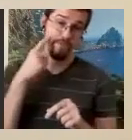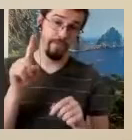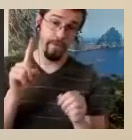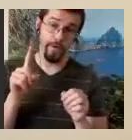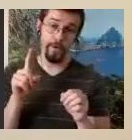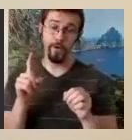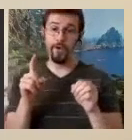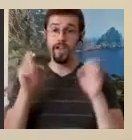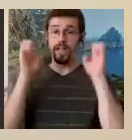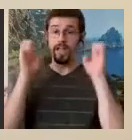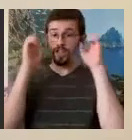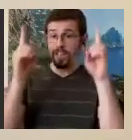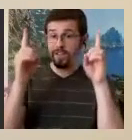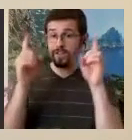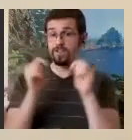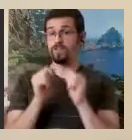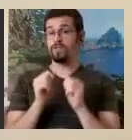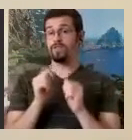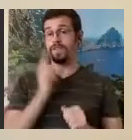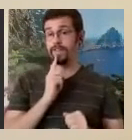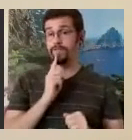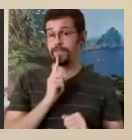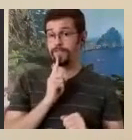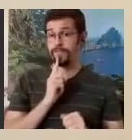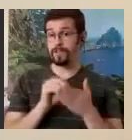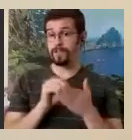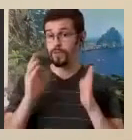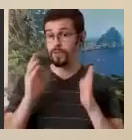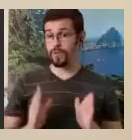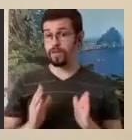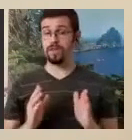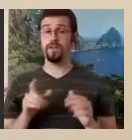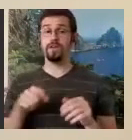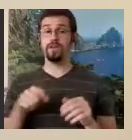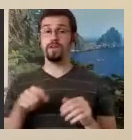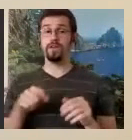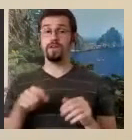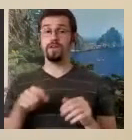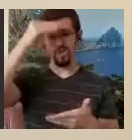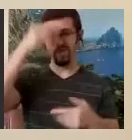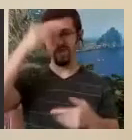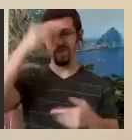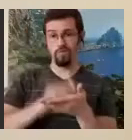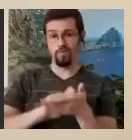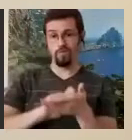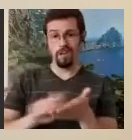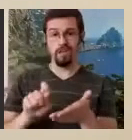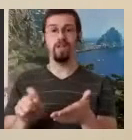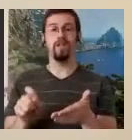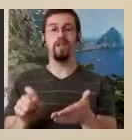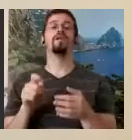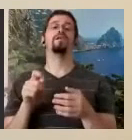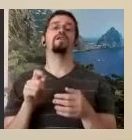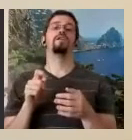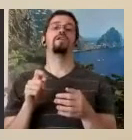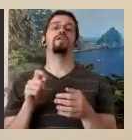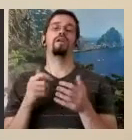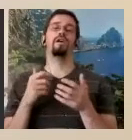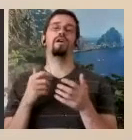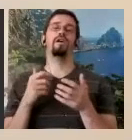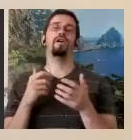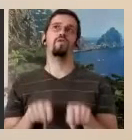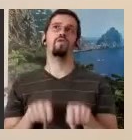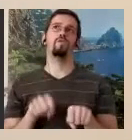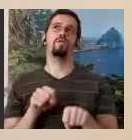deaf students to learn sign writing, and then hopefully bridge